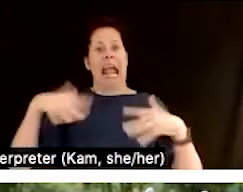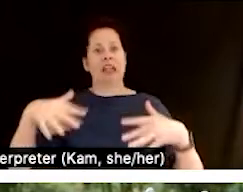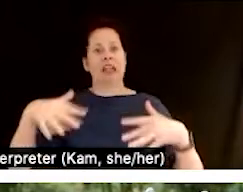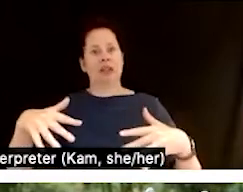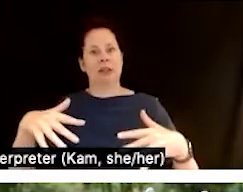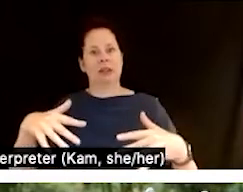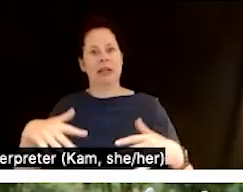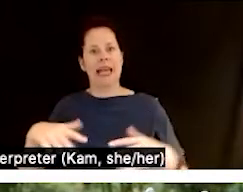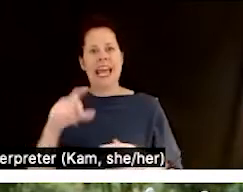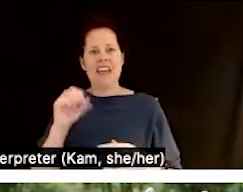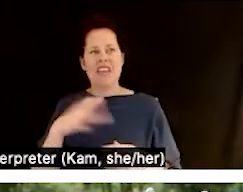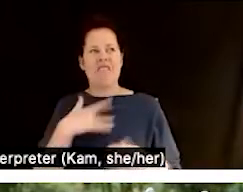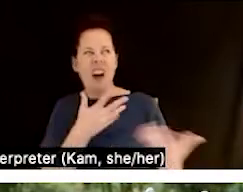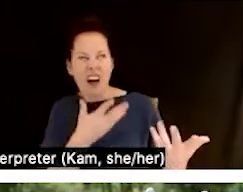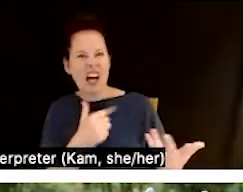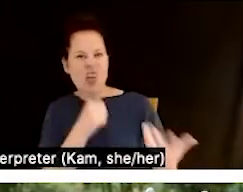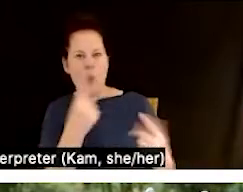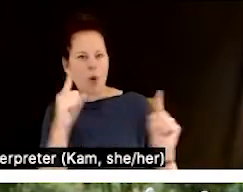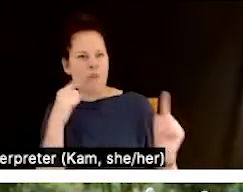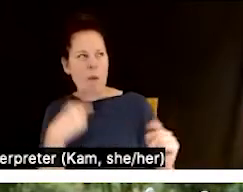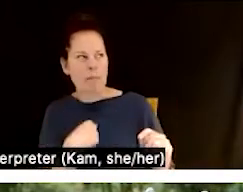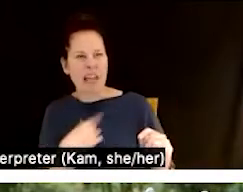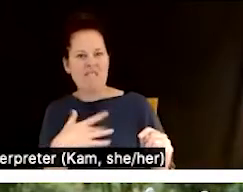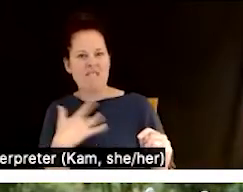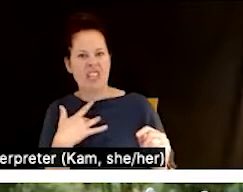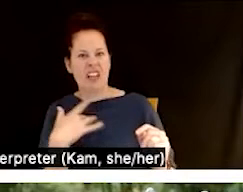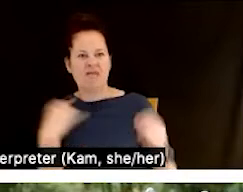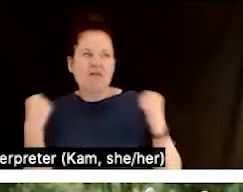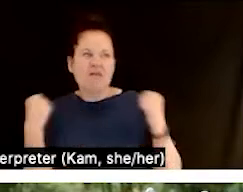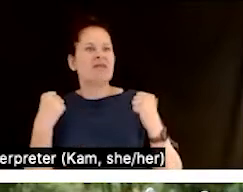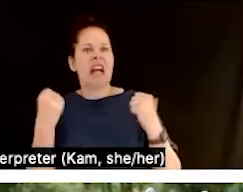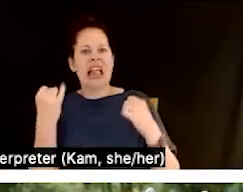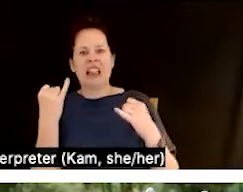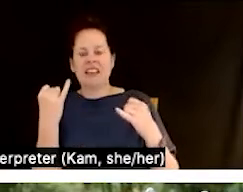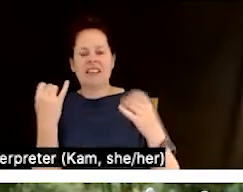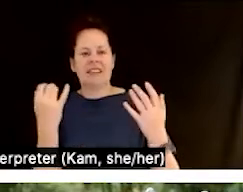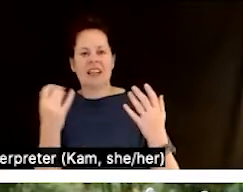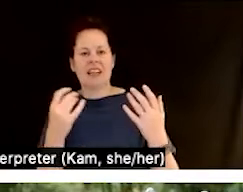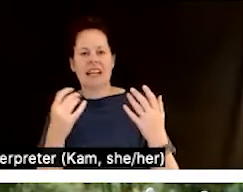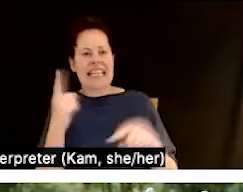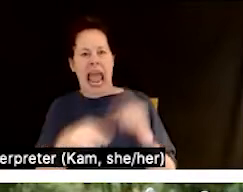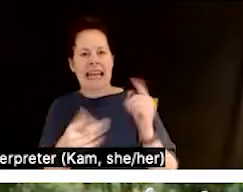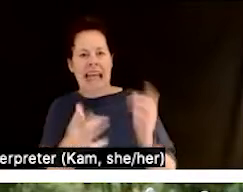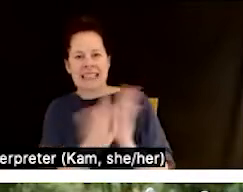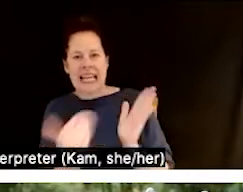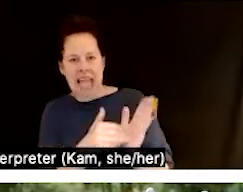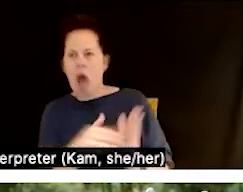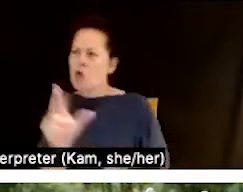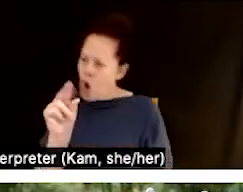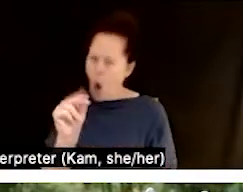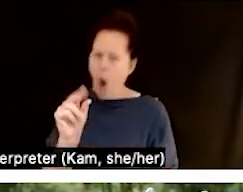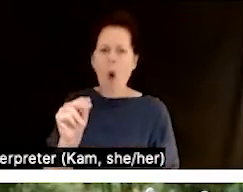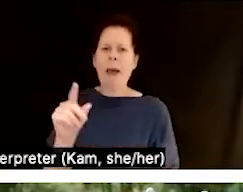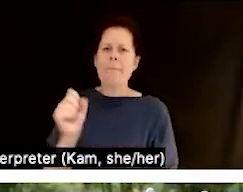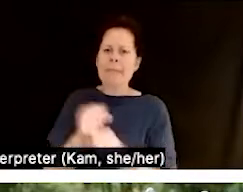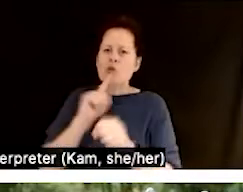they might not feel like they're ever going to be afforded another accommodation. So make it really clear that there are options and that you can collaborate with